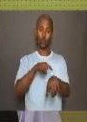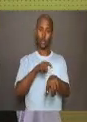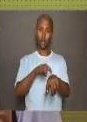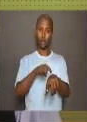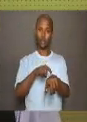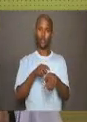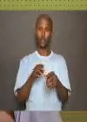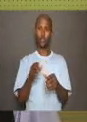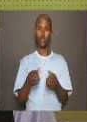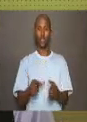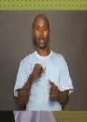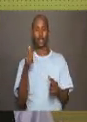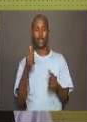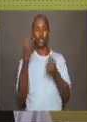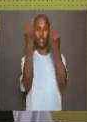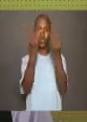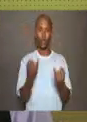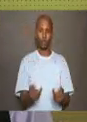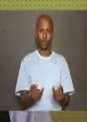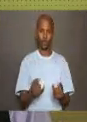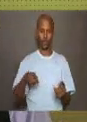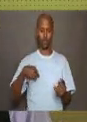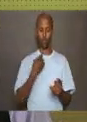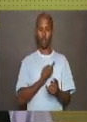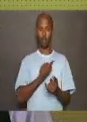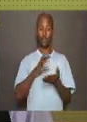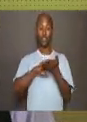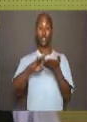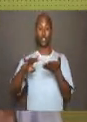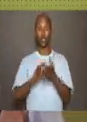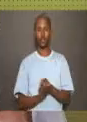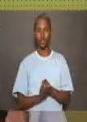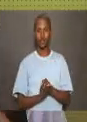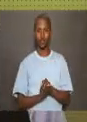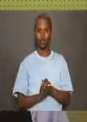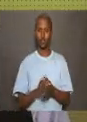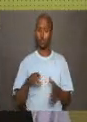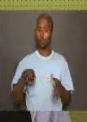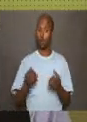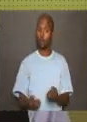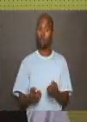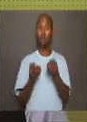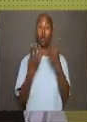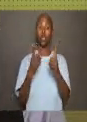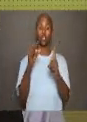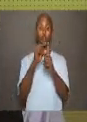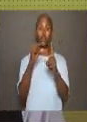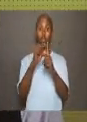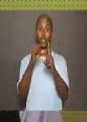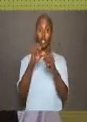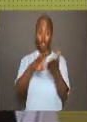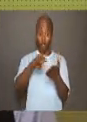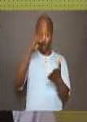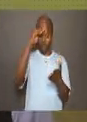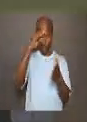most of the other shapes we have studied. We have more terminology to learn,